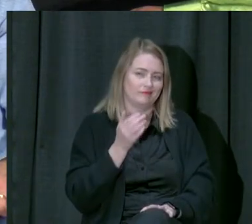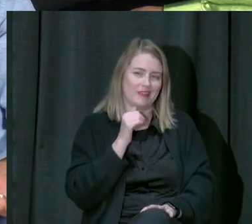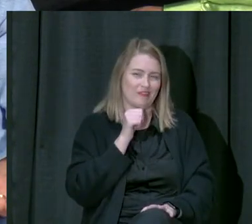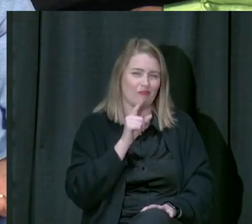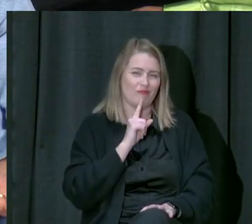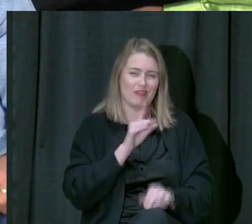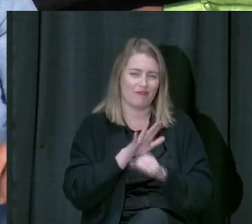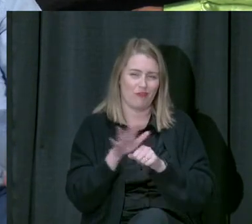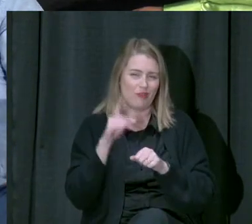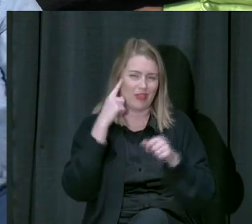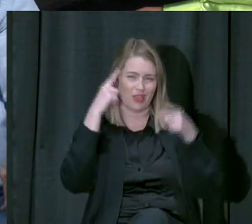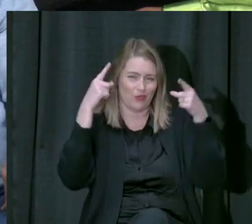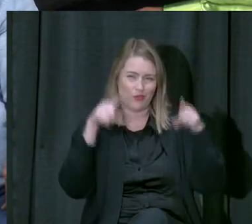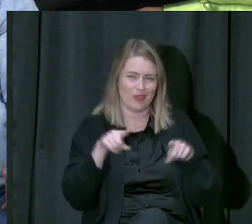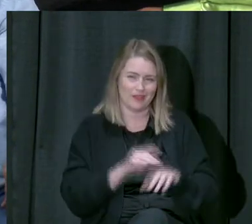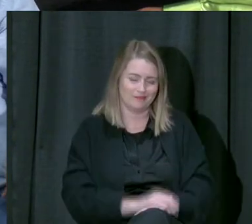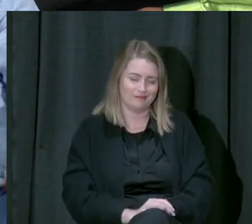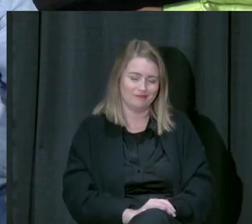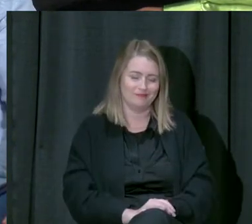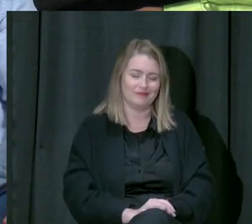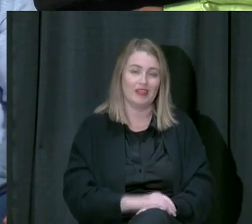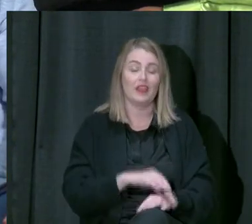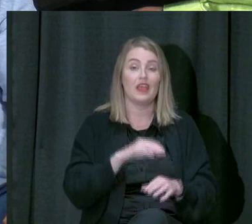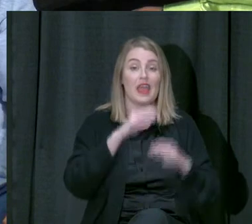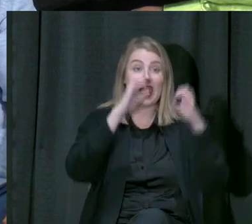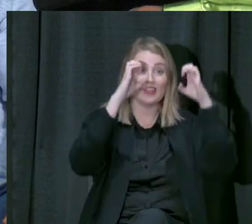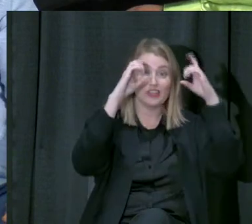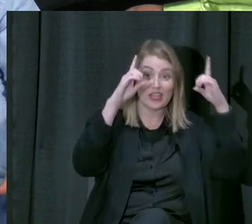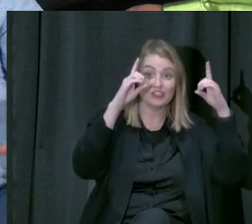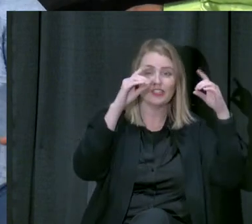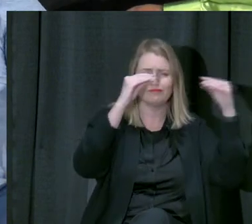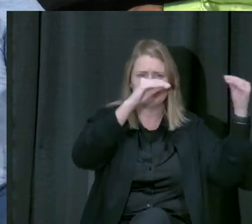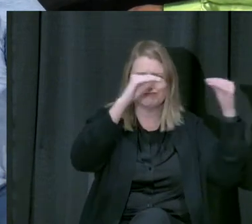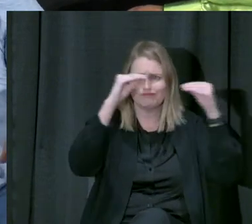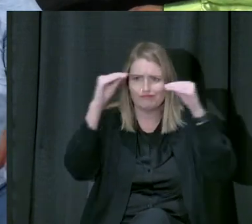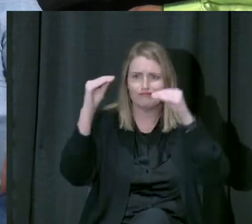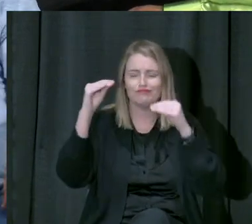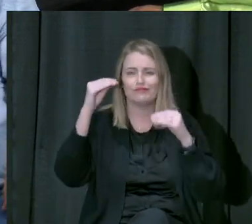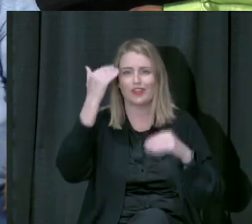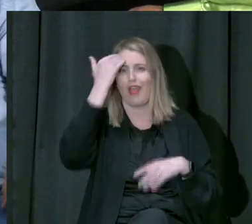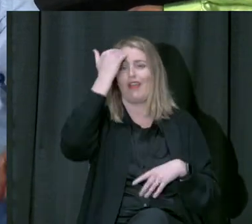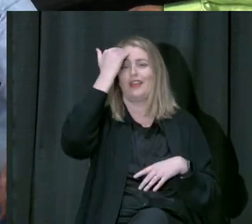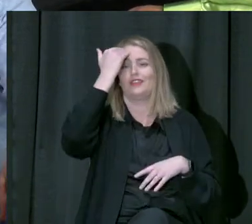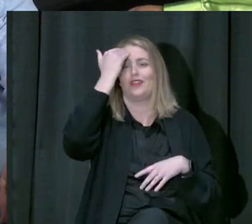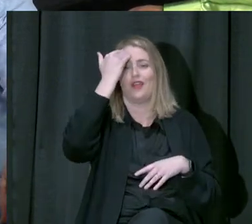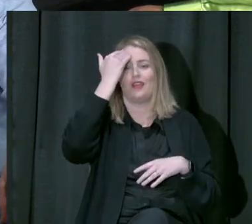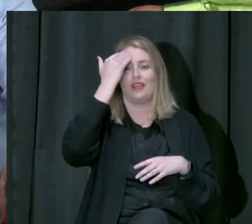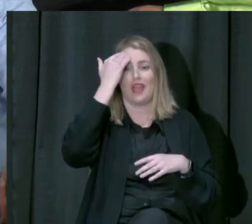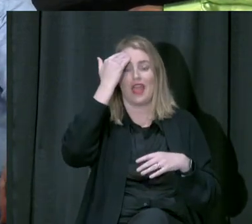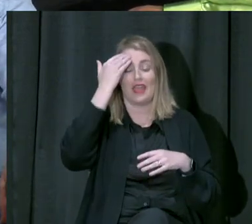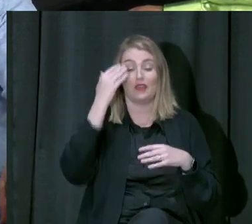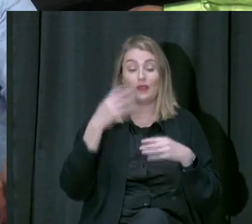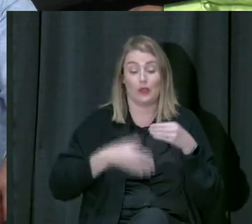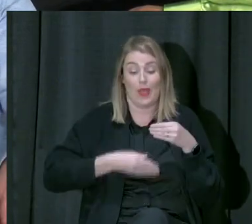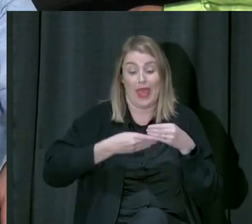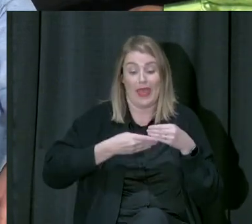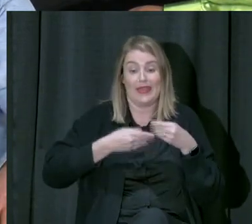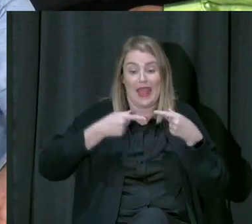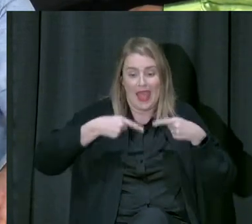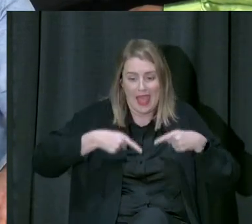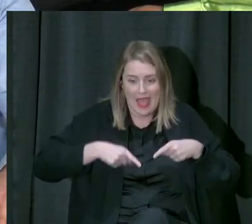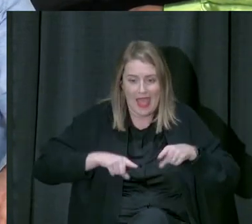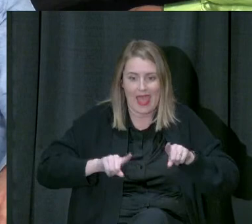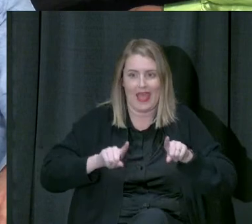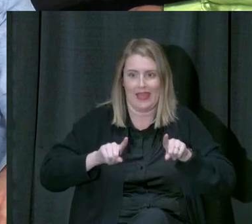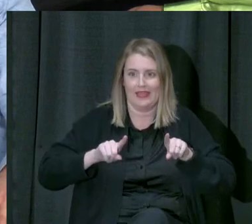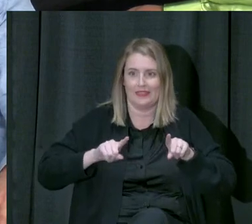agree with that. You know, with education, with knowledge, and with building it in as you go, it becomes